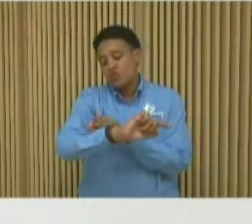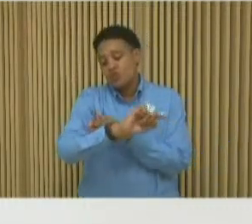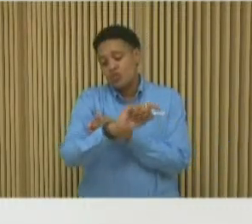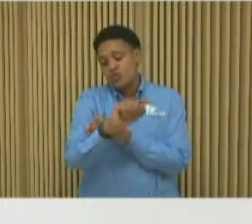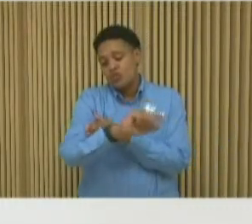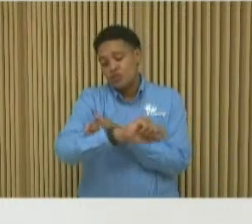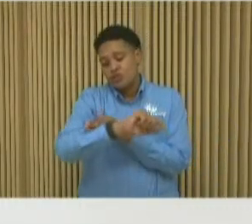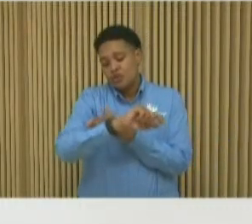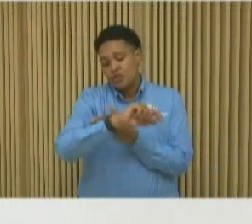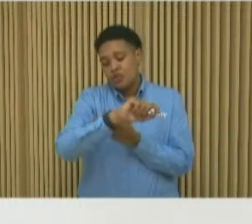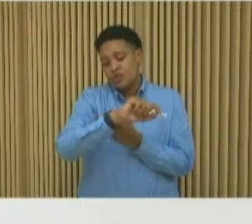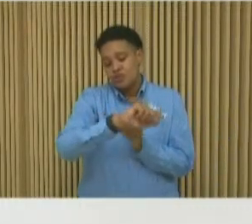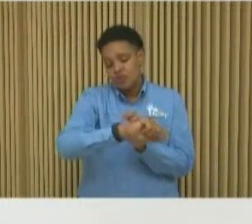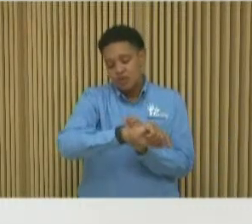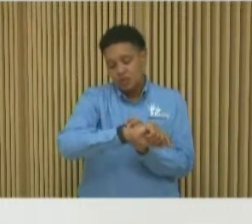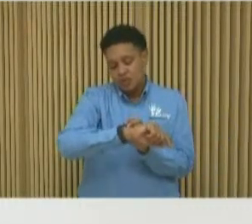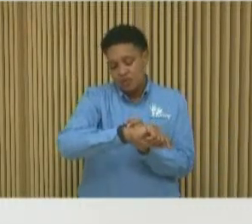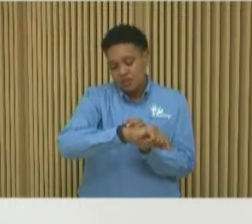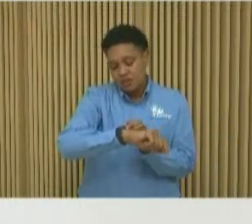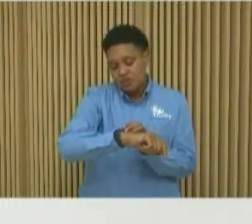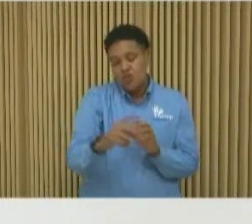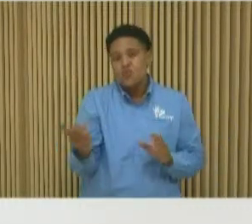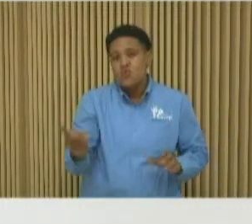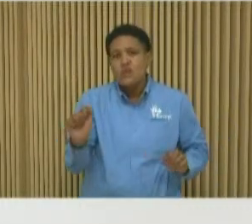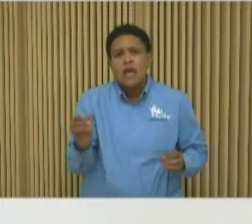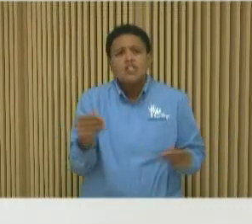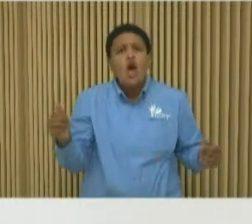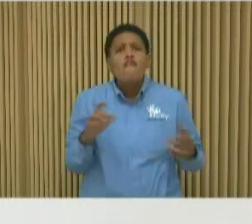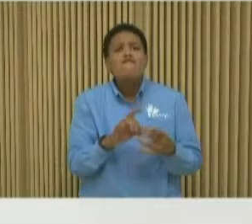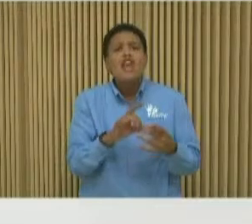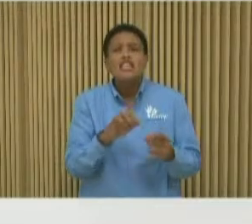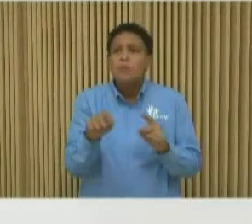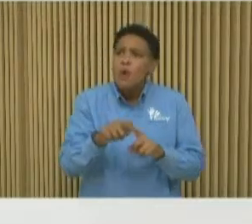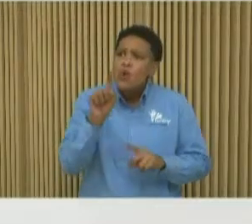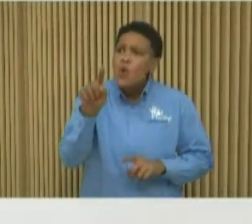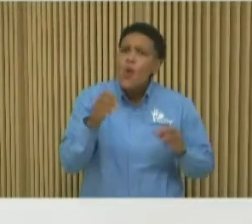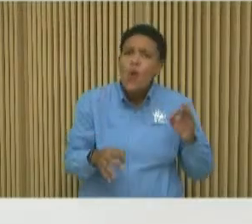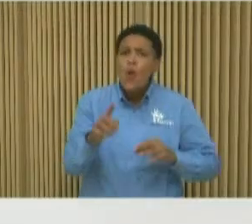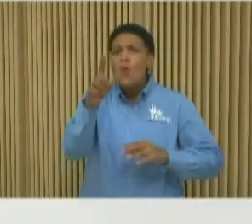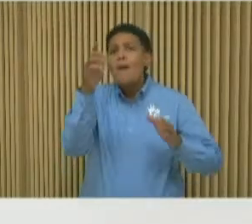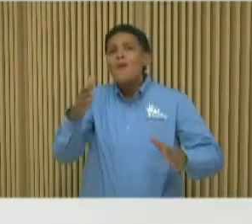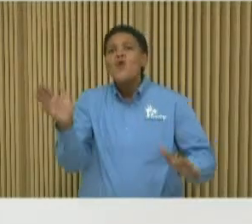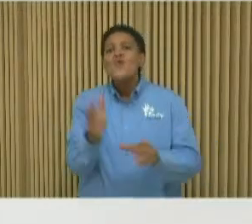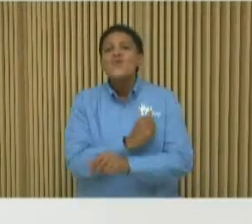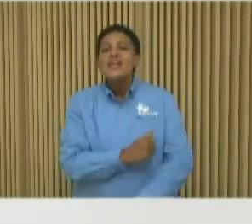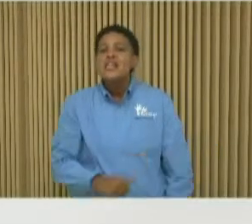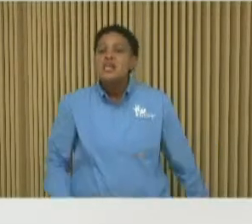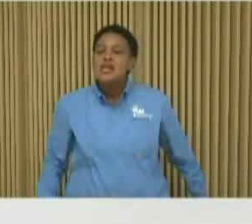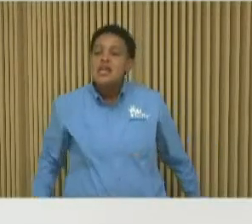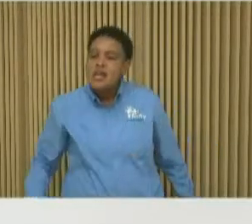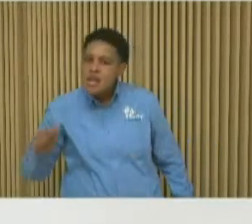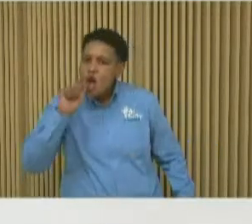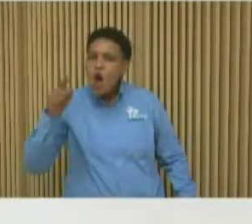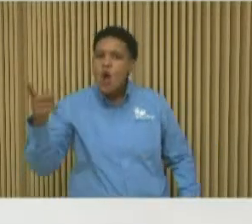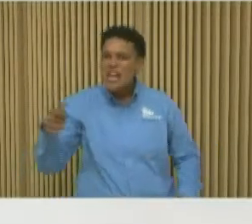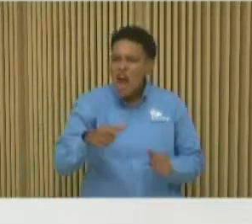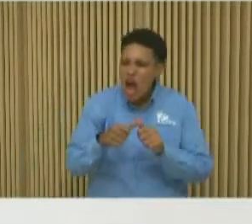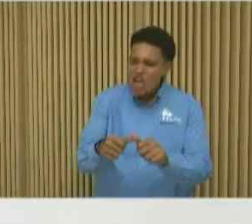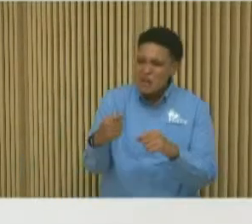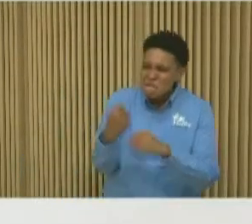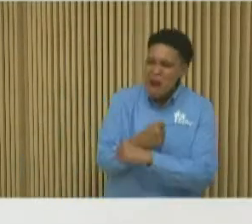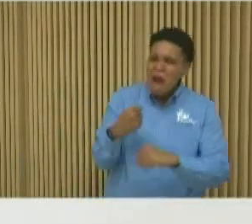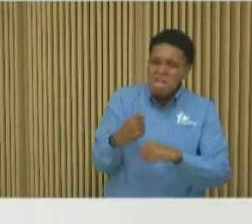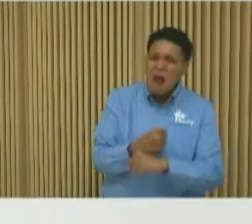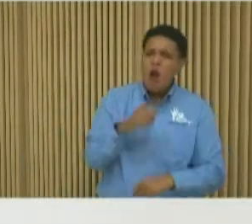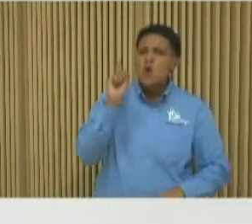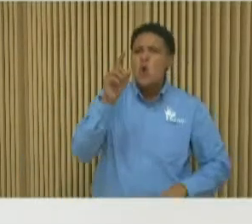their relationship. Yes. When you go to court and one person wins, believe me, not only do they continue to fight to the Court of